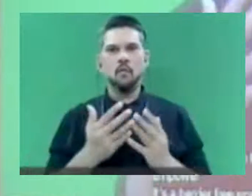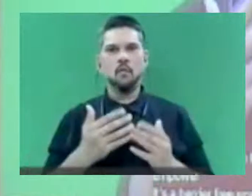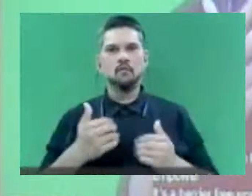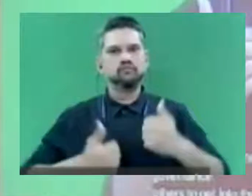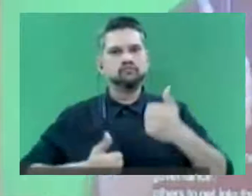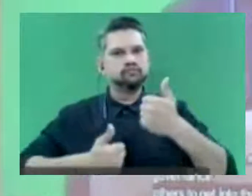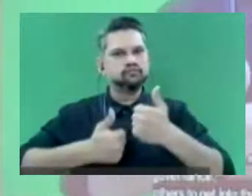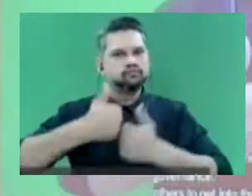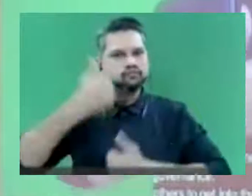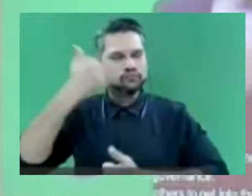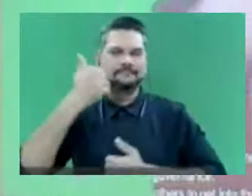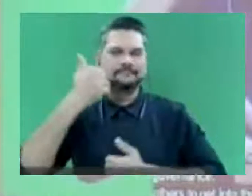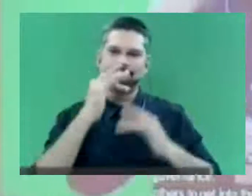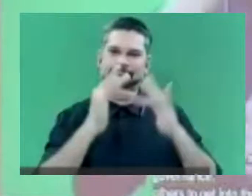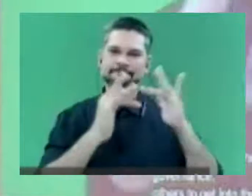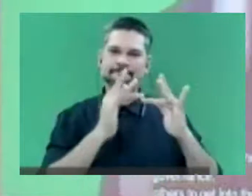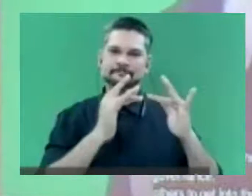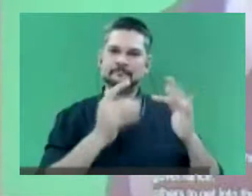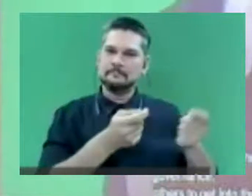governance.